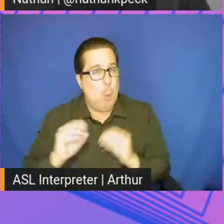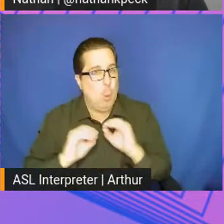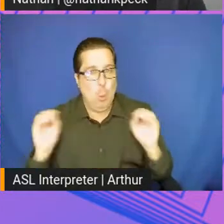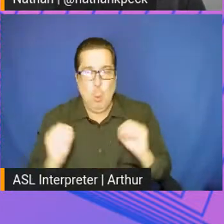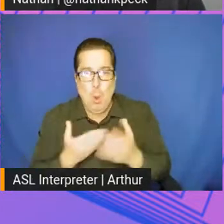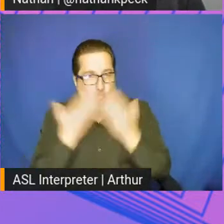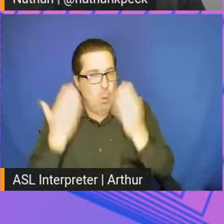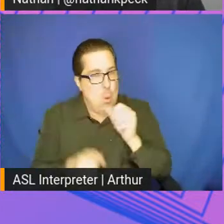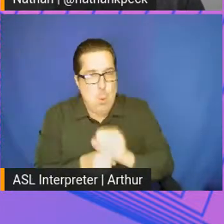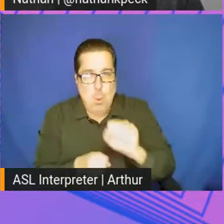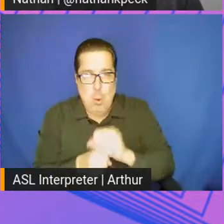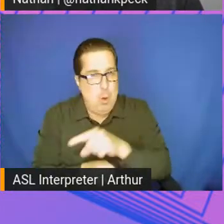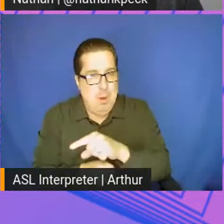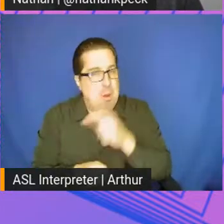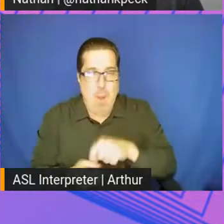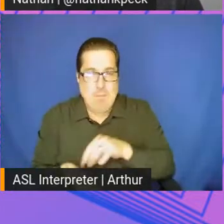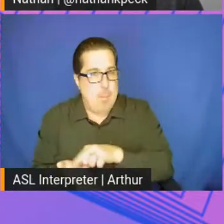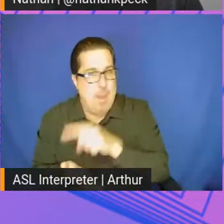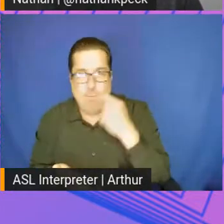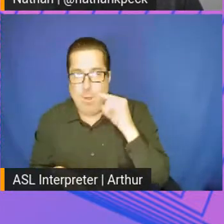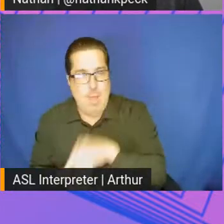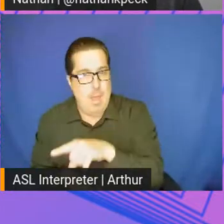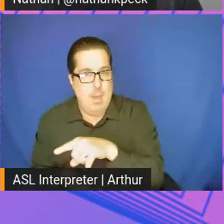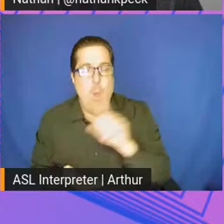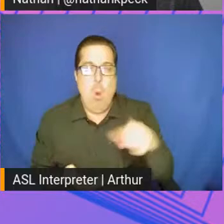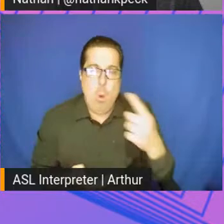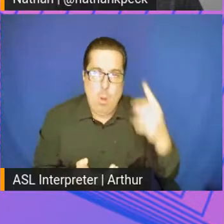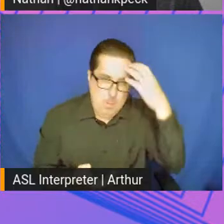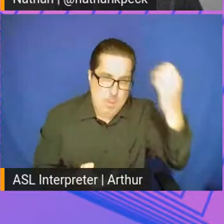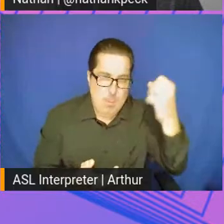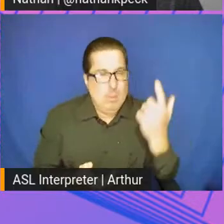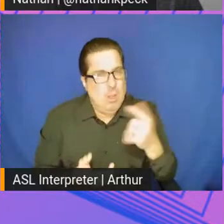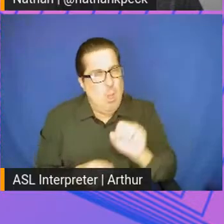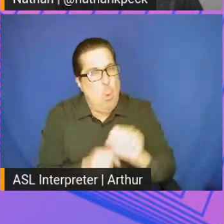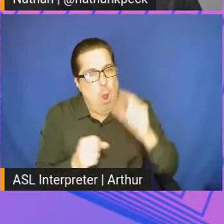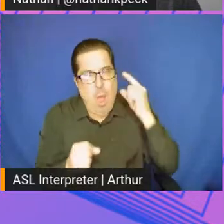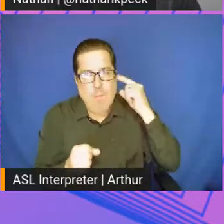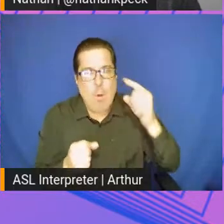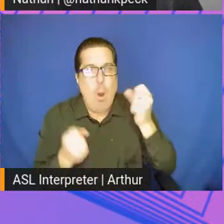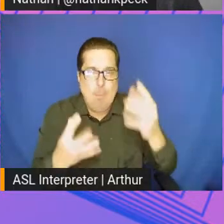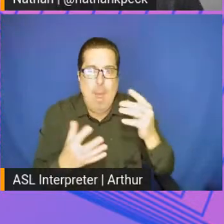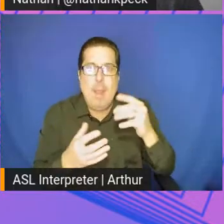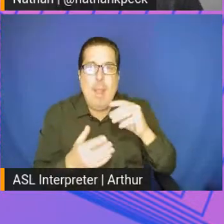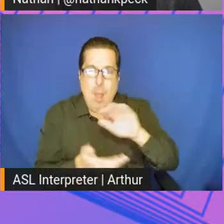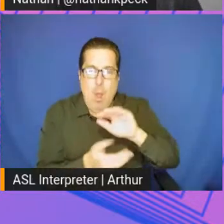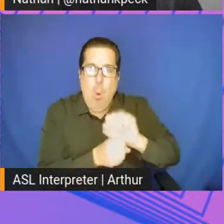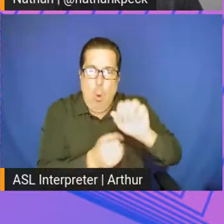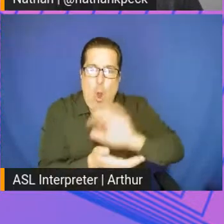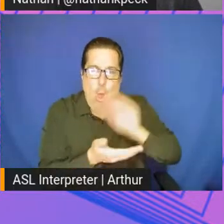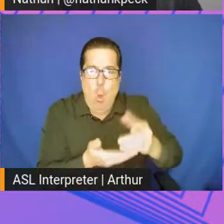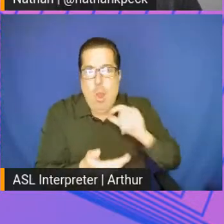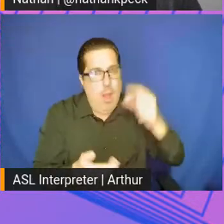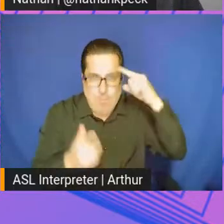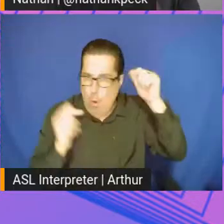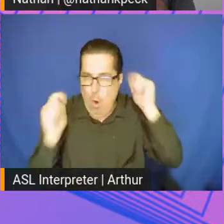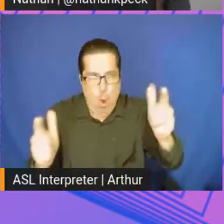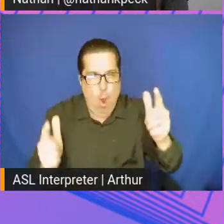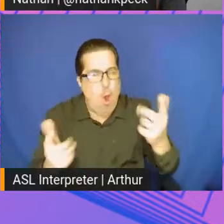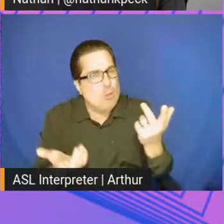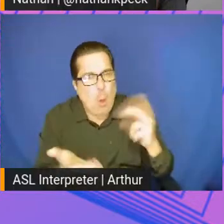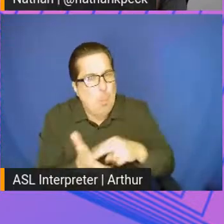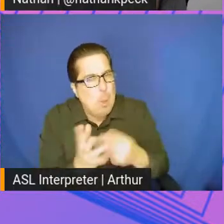Now, this model works really well for a lot of workloads. It doesn't work well for all of them, though. So I want to talk about AWS Fargate next as the